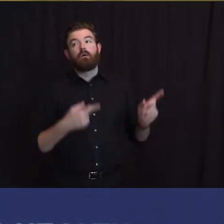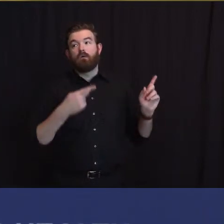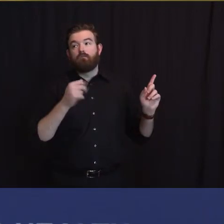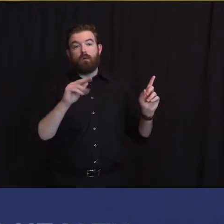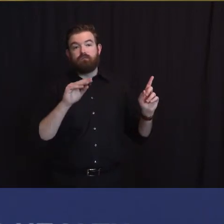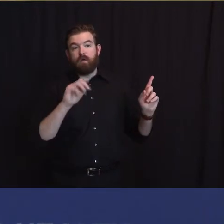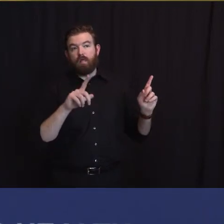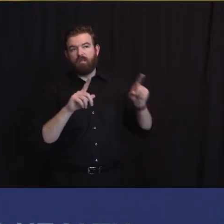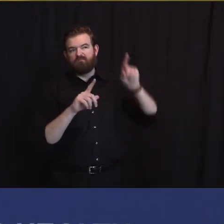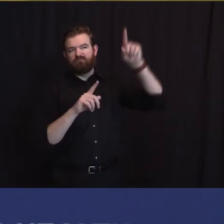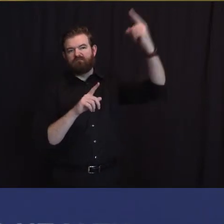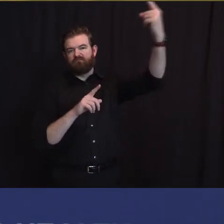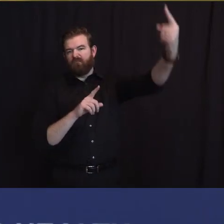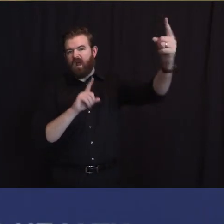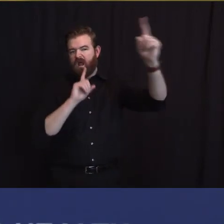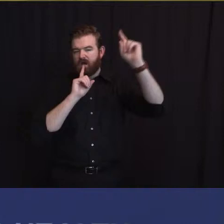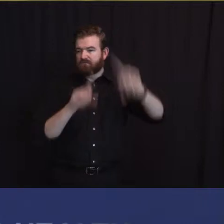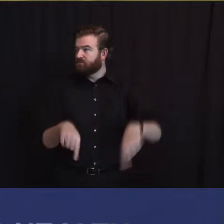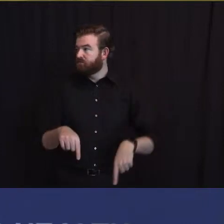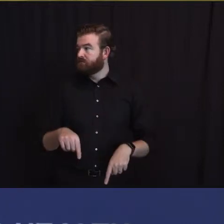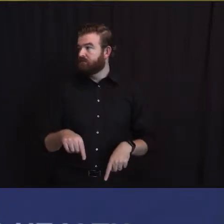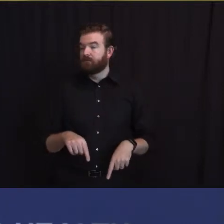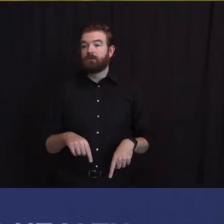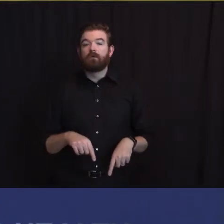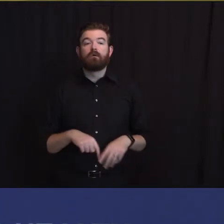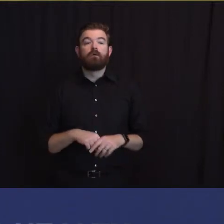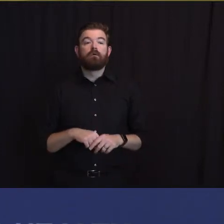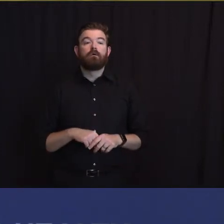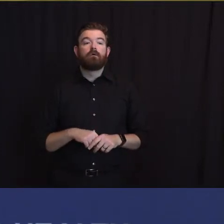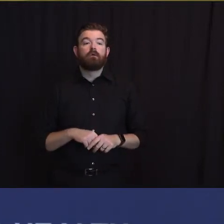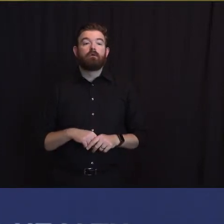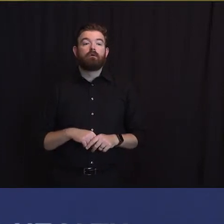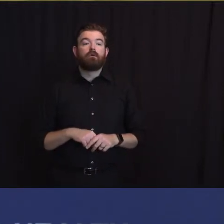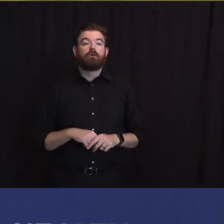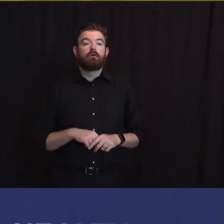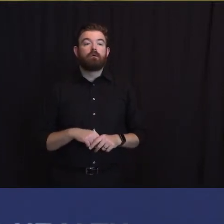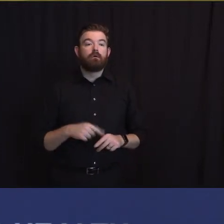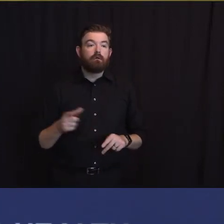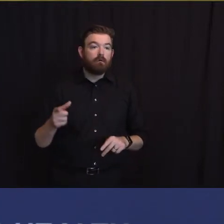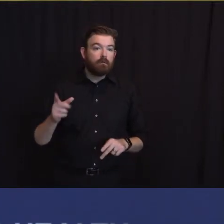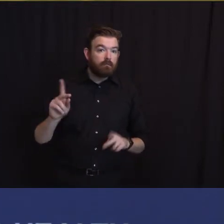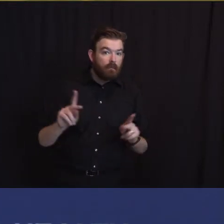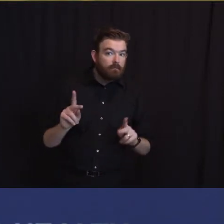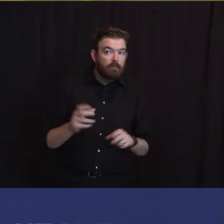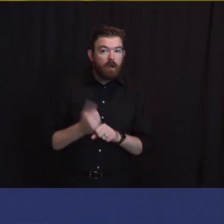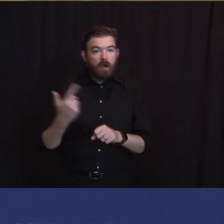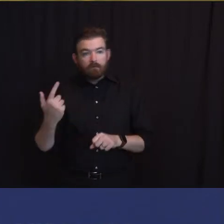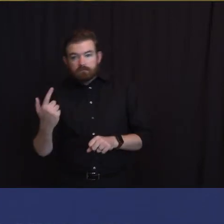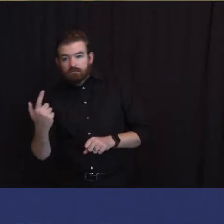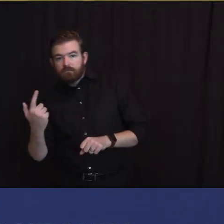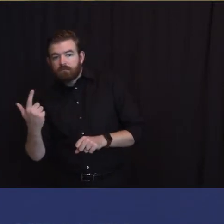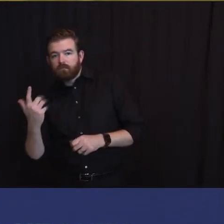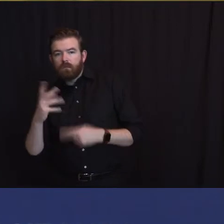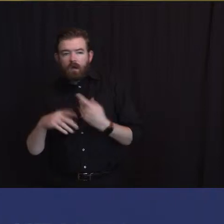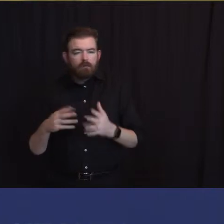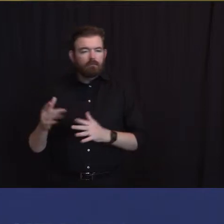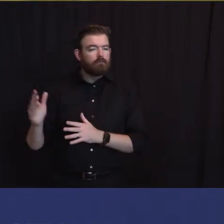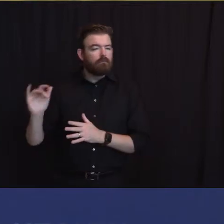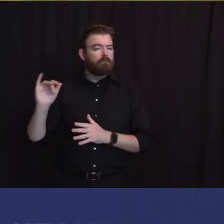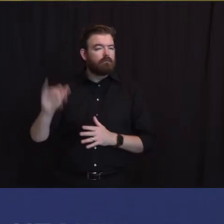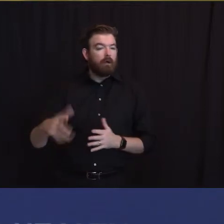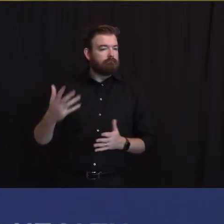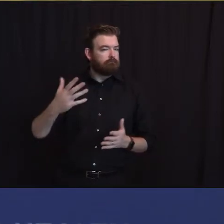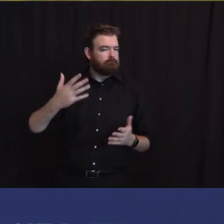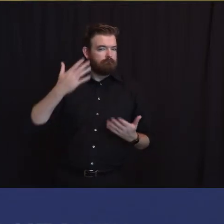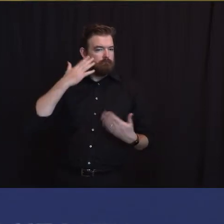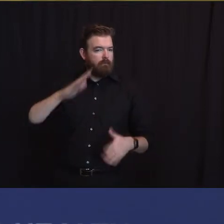who used those guns obtained them. So until we have that information, It's really hard to say whether the measures that we're proposing could have prevented something like this.